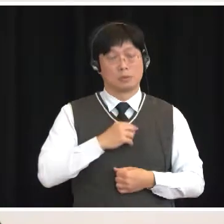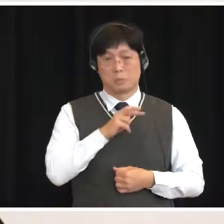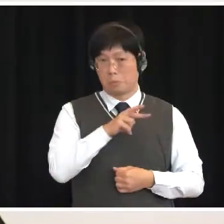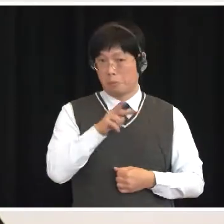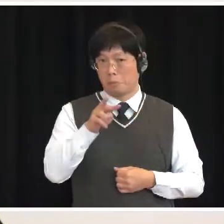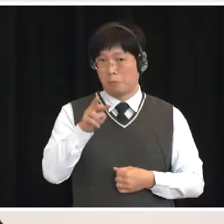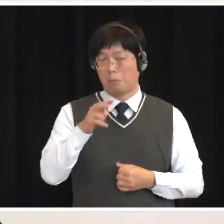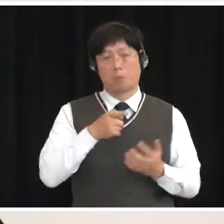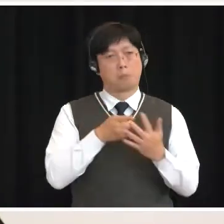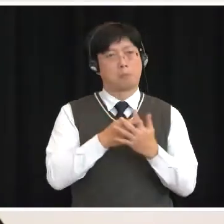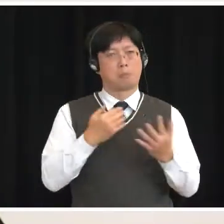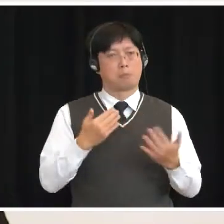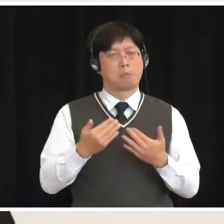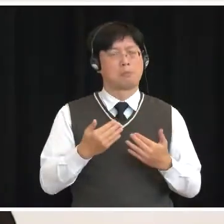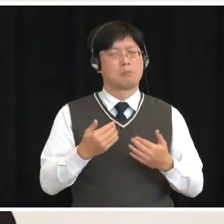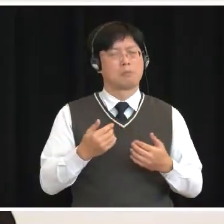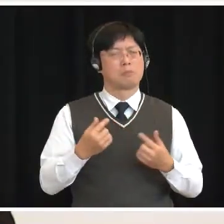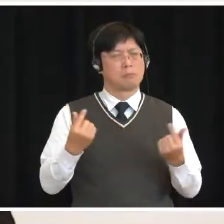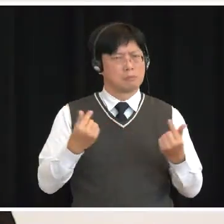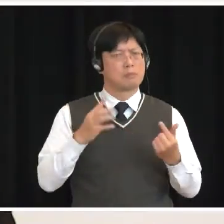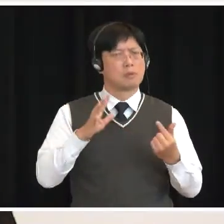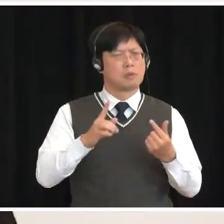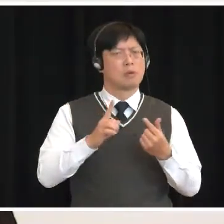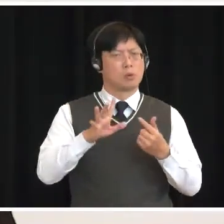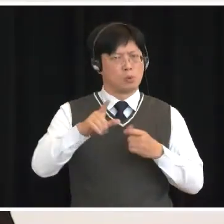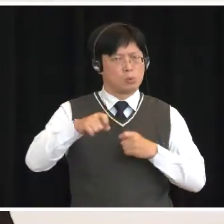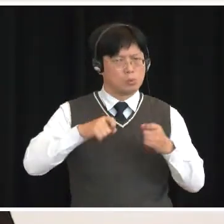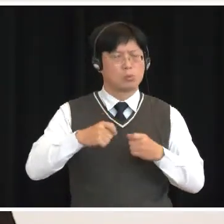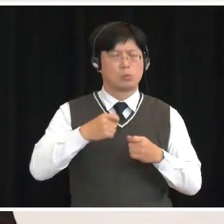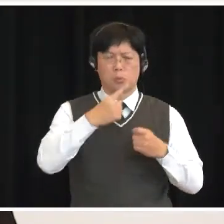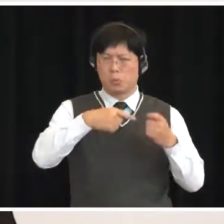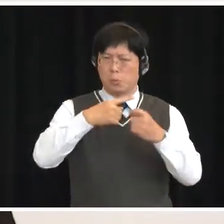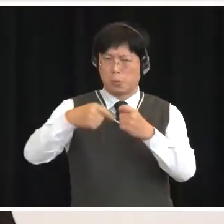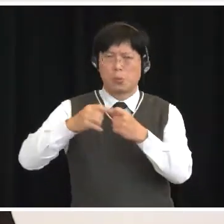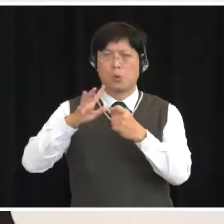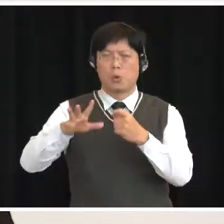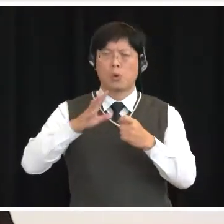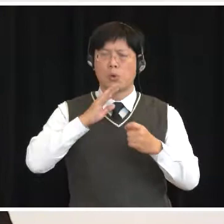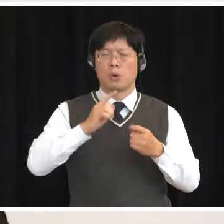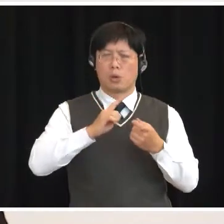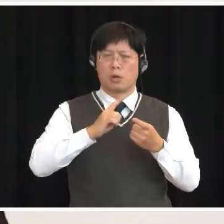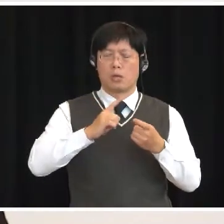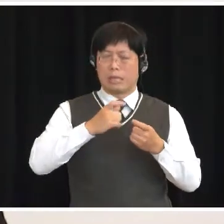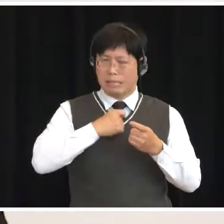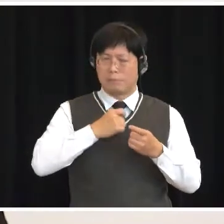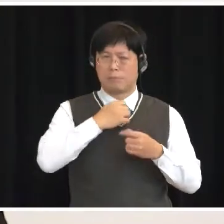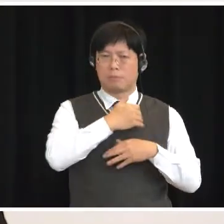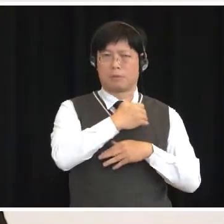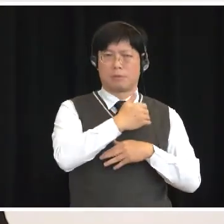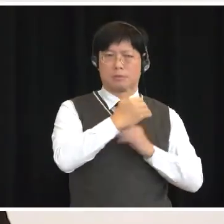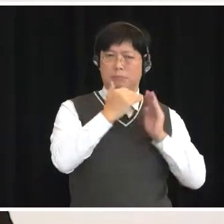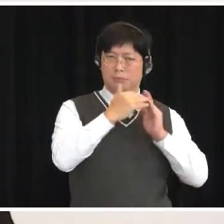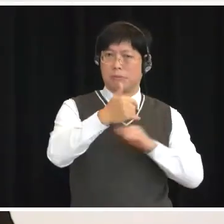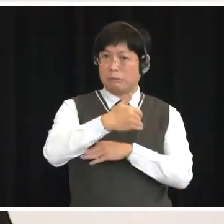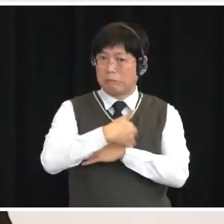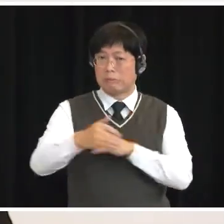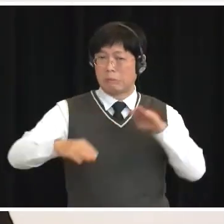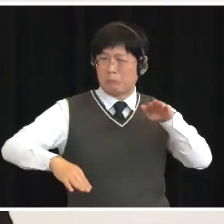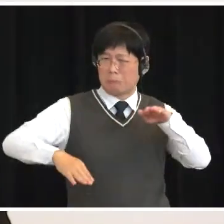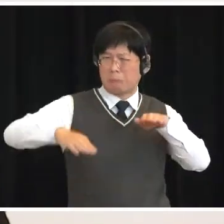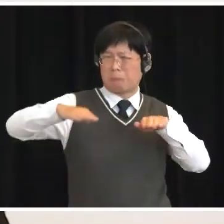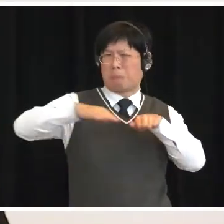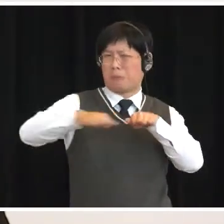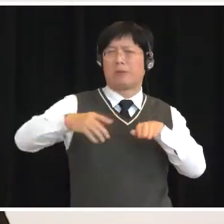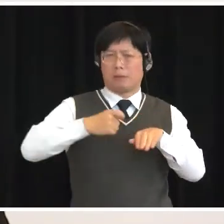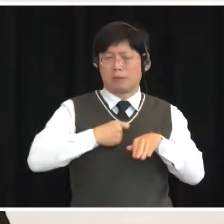gap within some years. I wonder if there is a monitoring process to know how